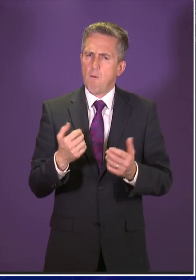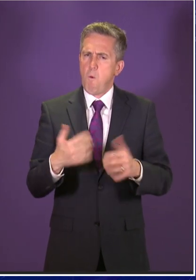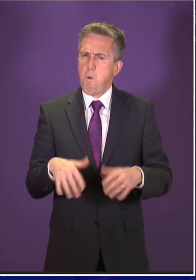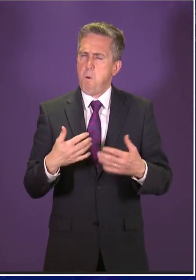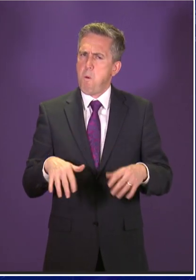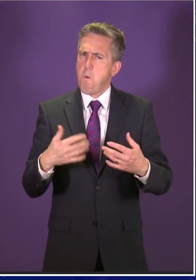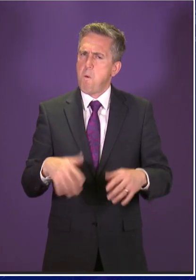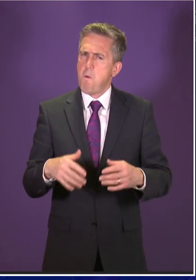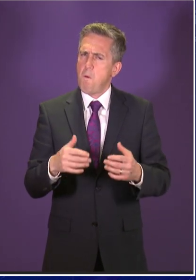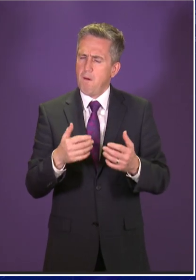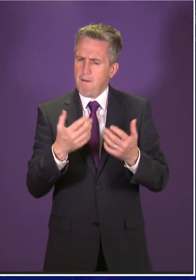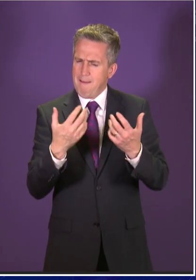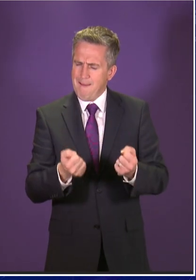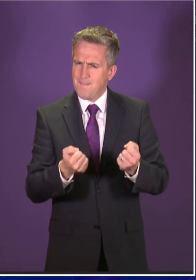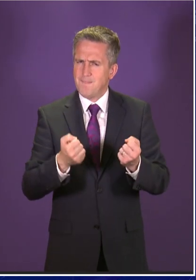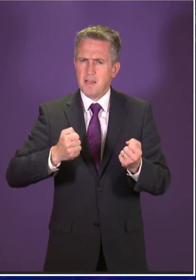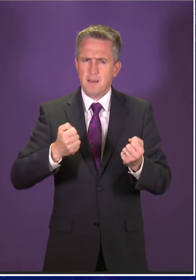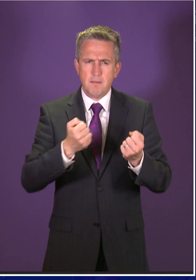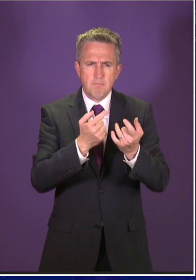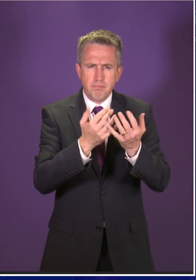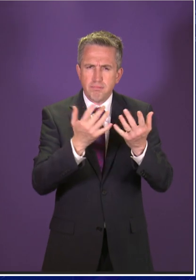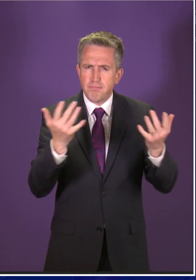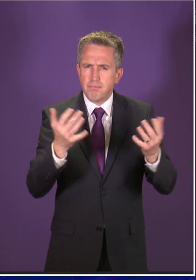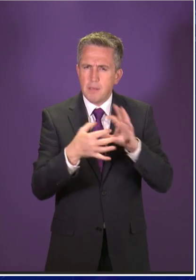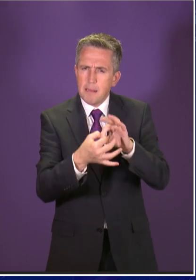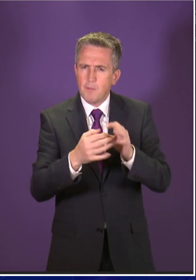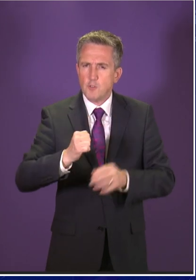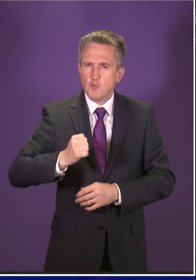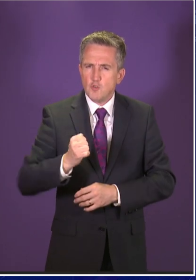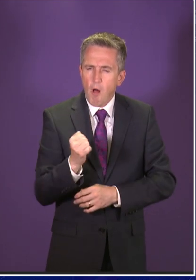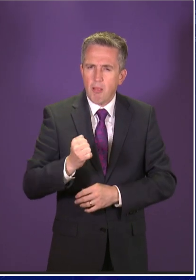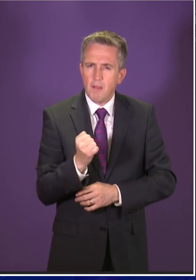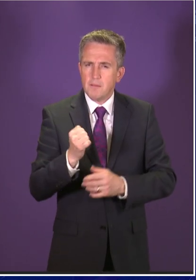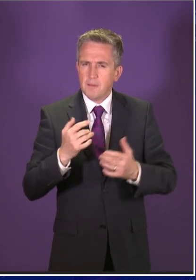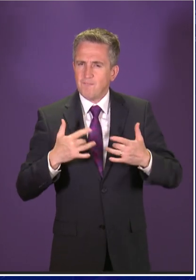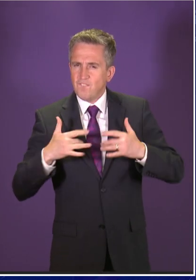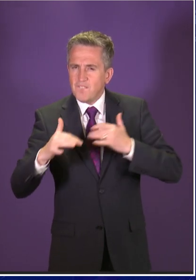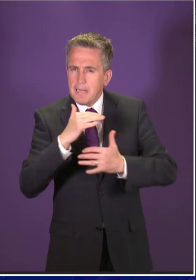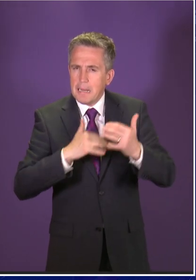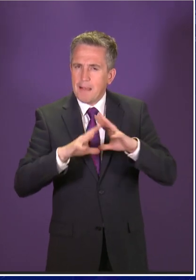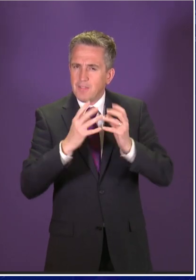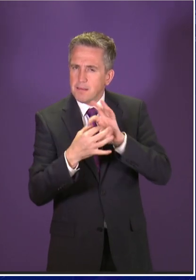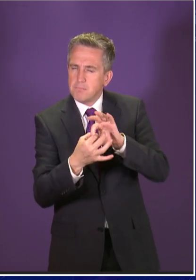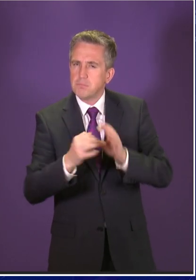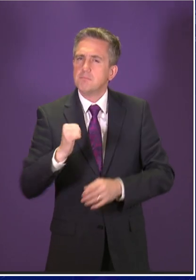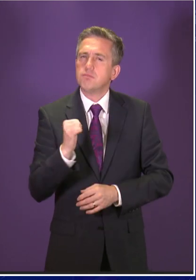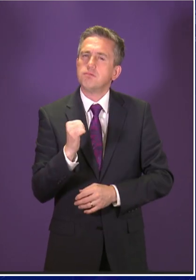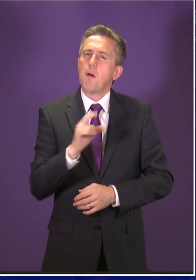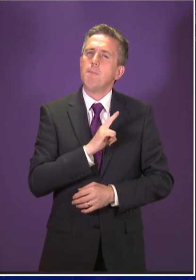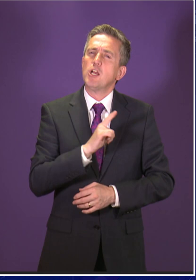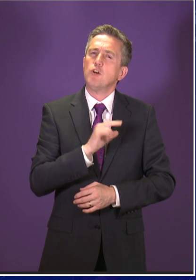that word, its substance, its opinions, its purposes, and how it feels, is its